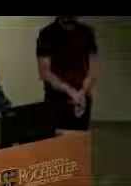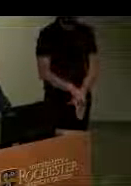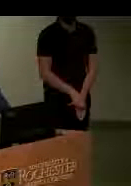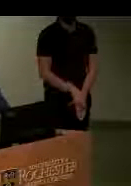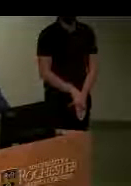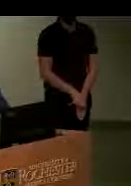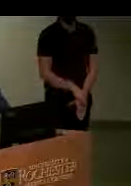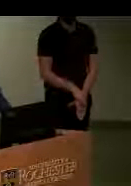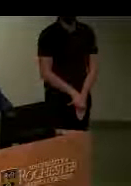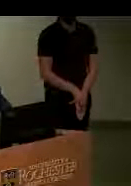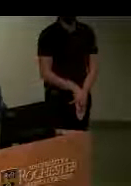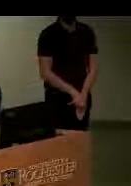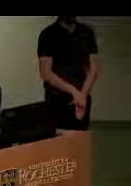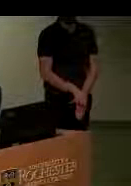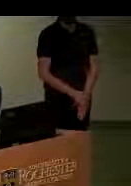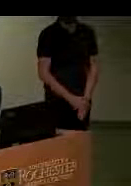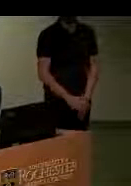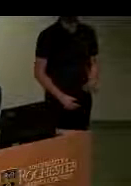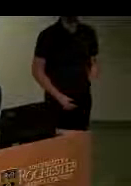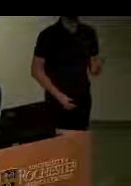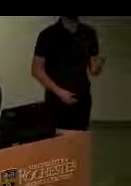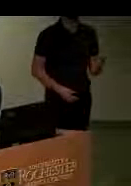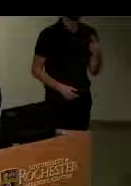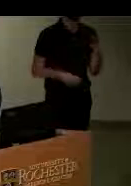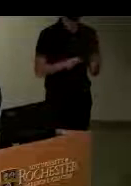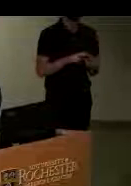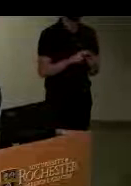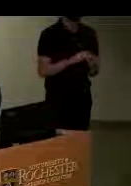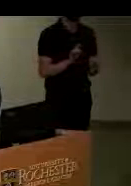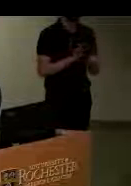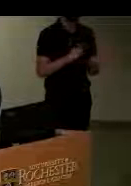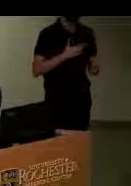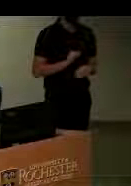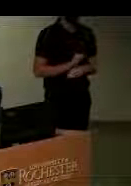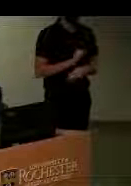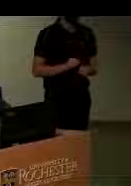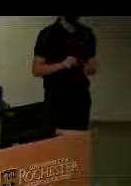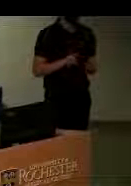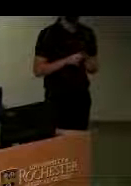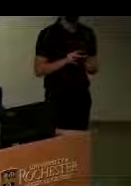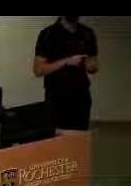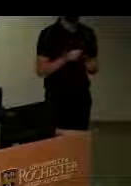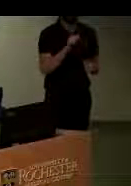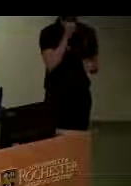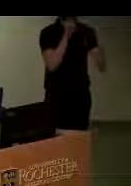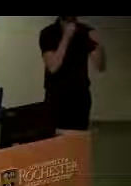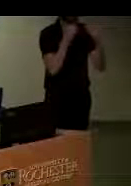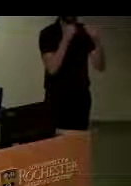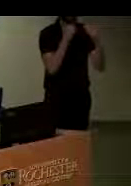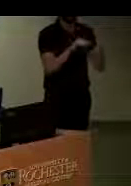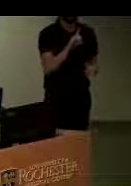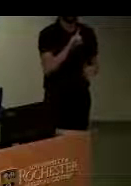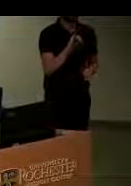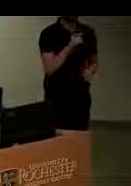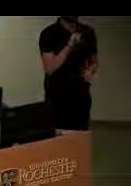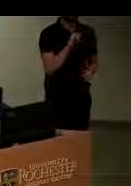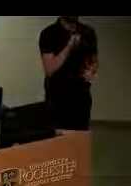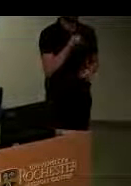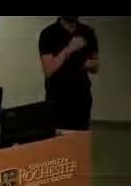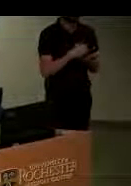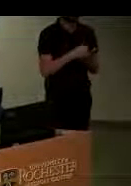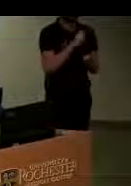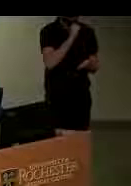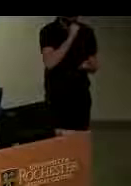Now, there were two really bad things about my internship. One was the unlimited amount of Dixie Cup ice cream in